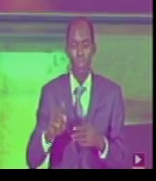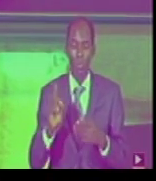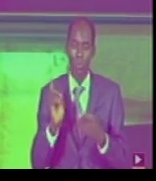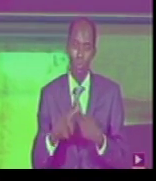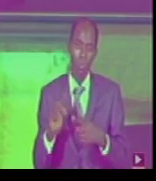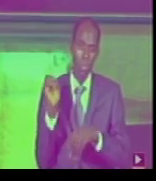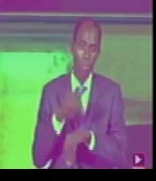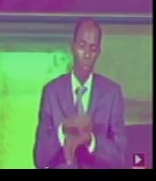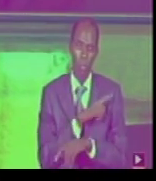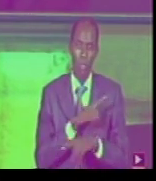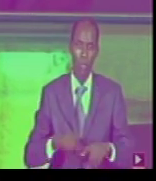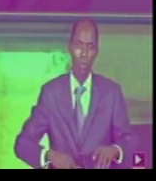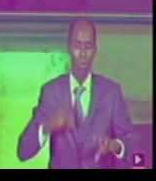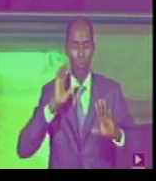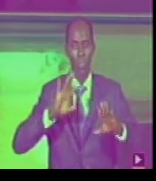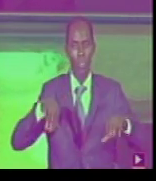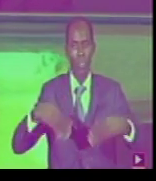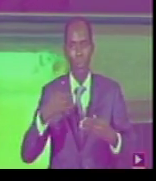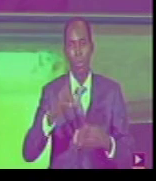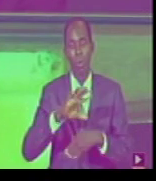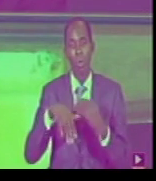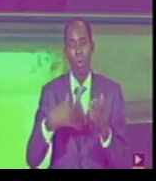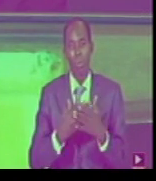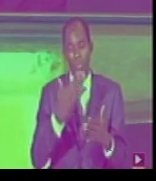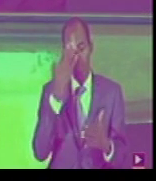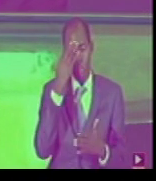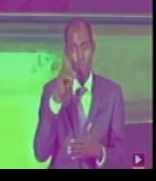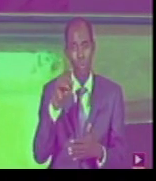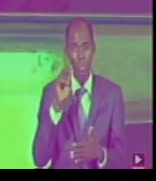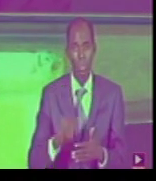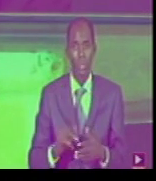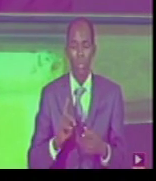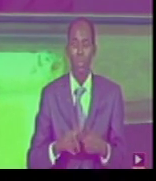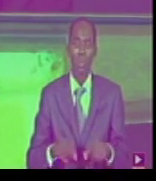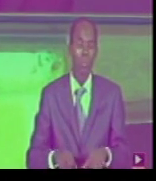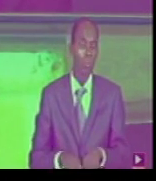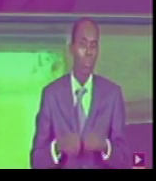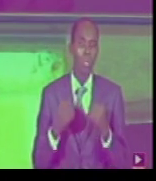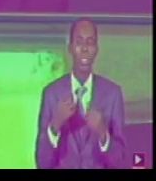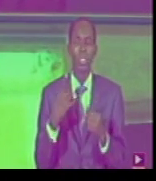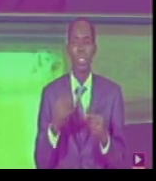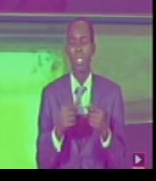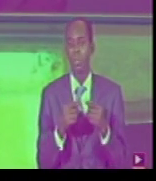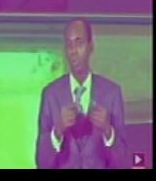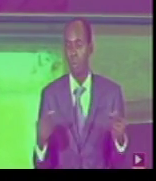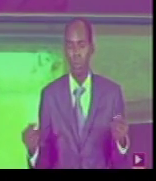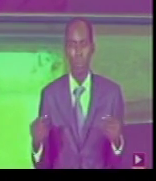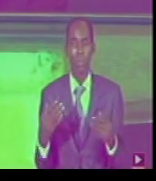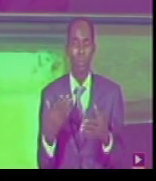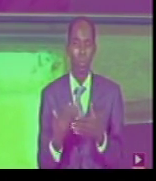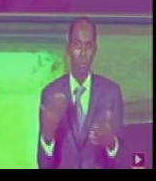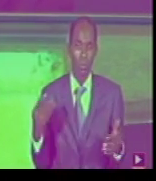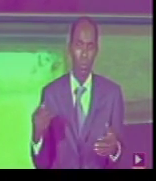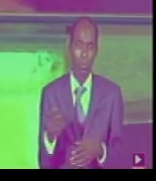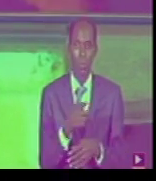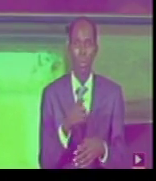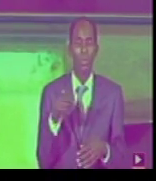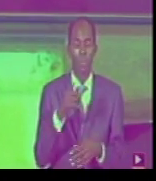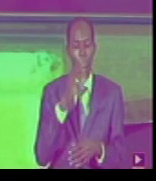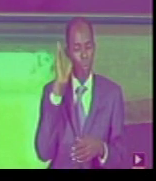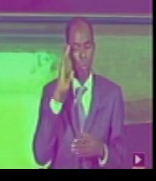knowledge you need to bring the enemy before your Christian life, to bring him down, you will